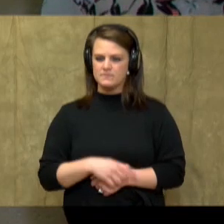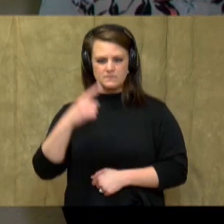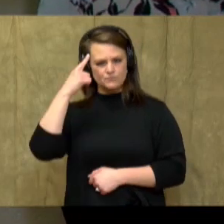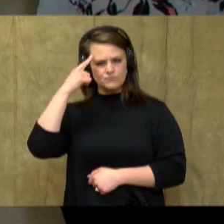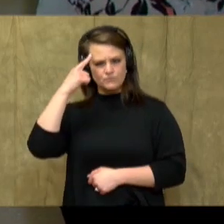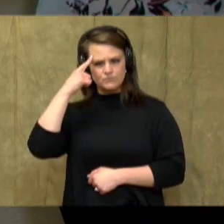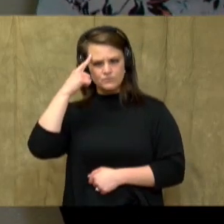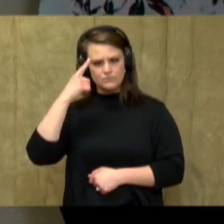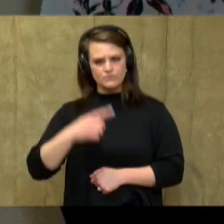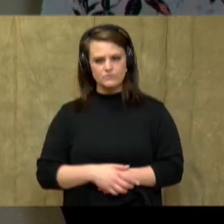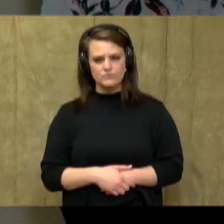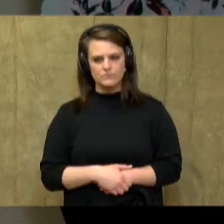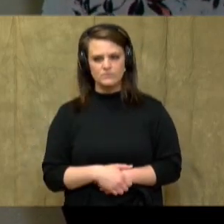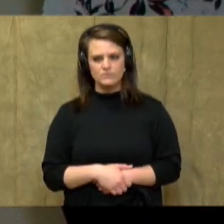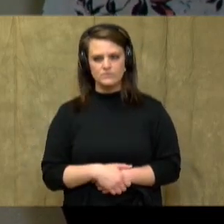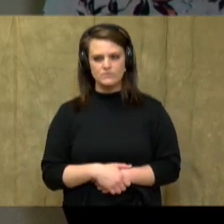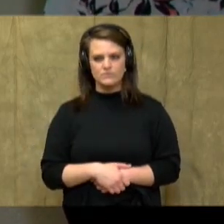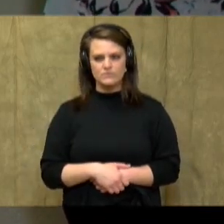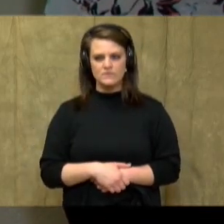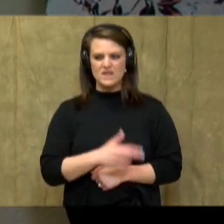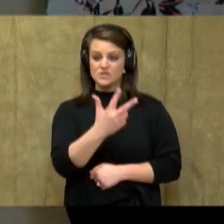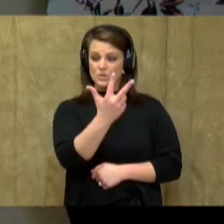about that. Is